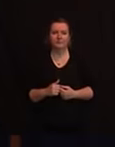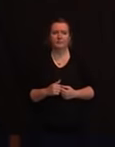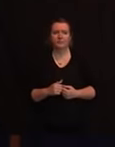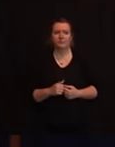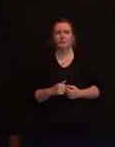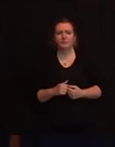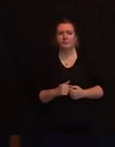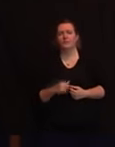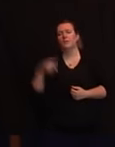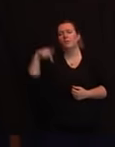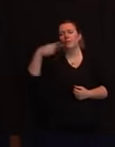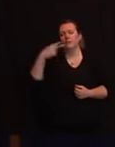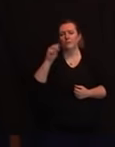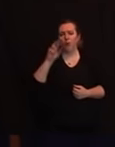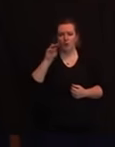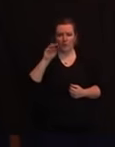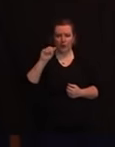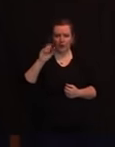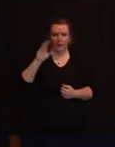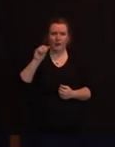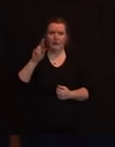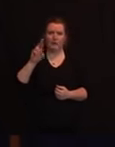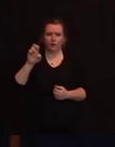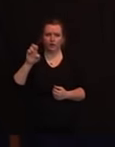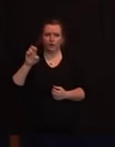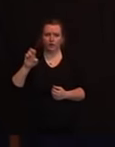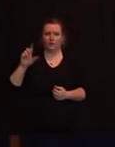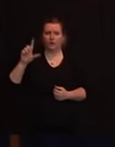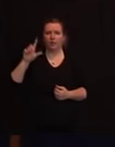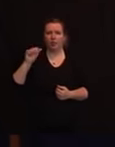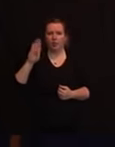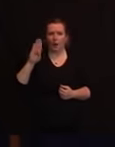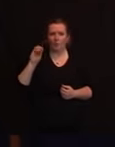and LabCorp is providing full testing services.